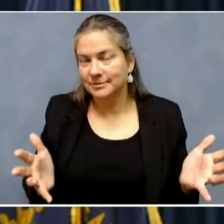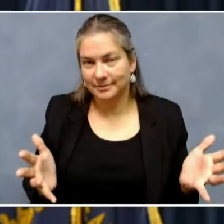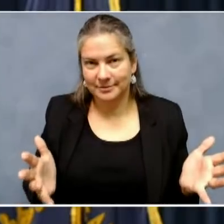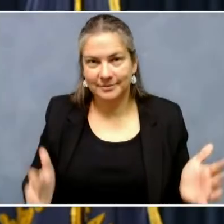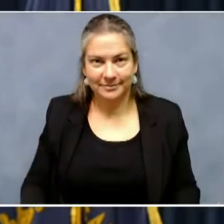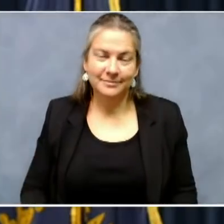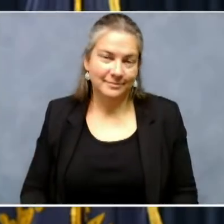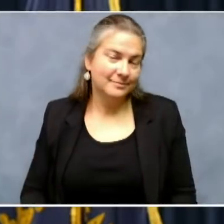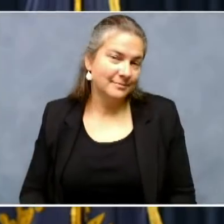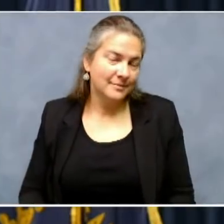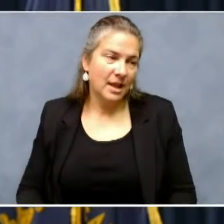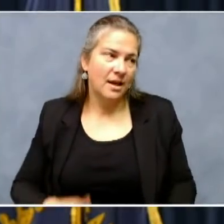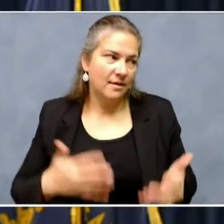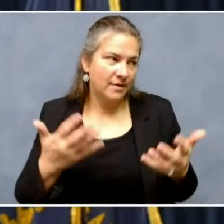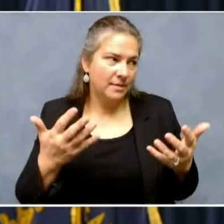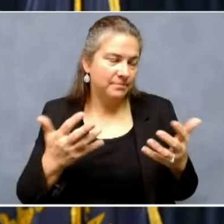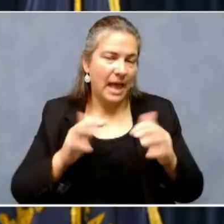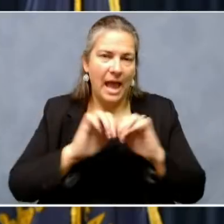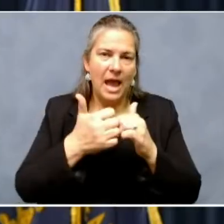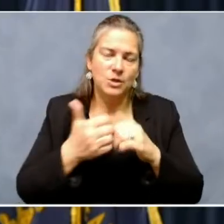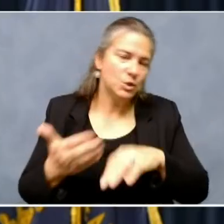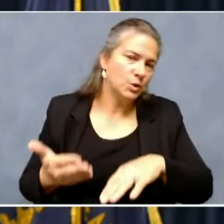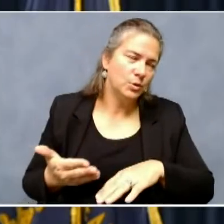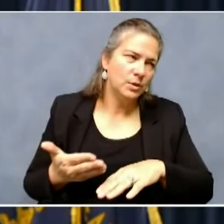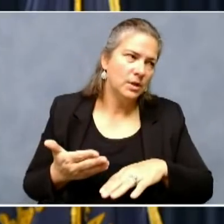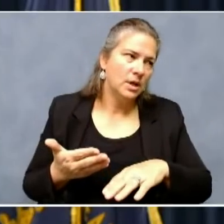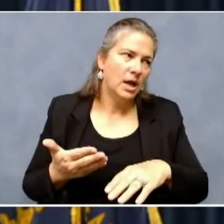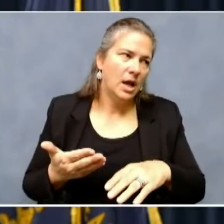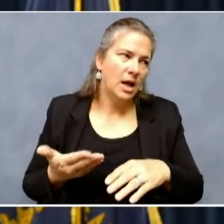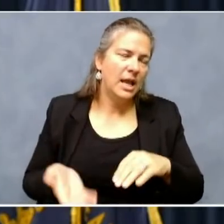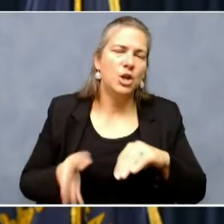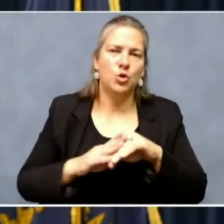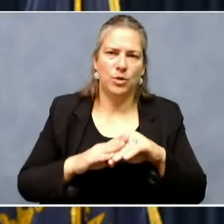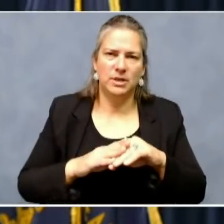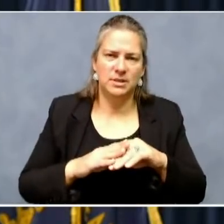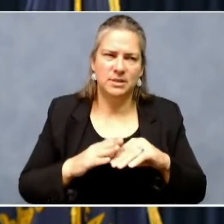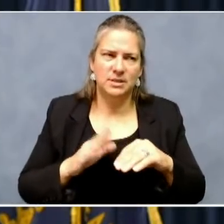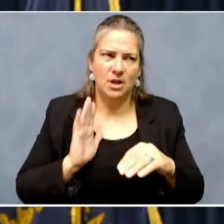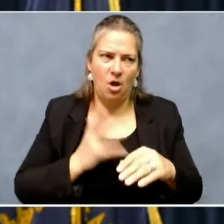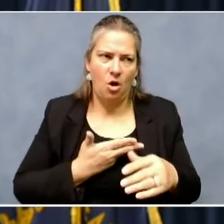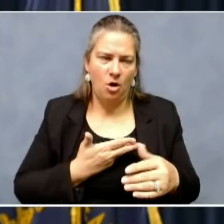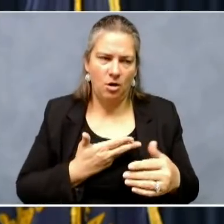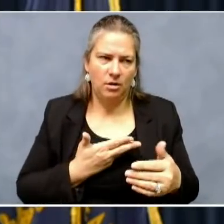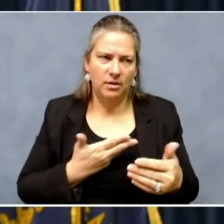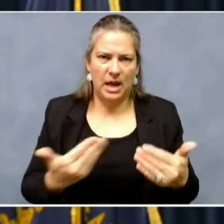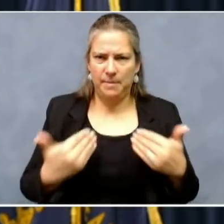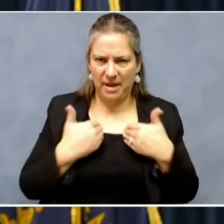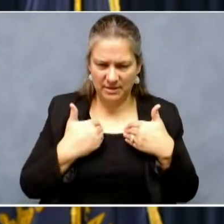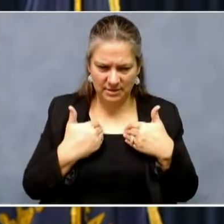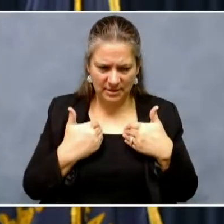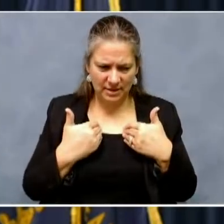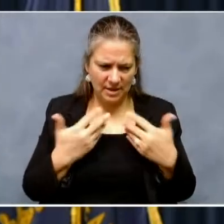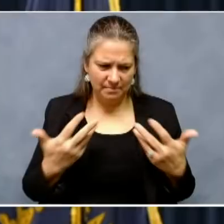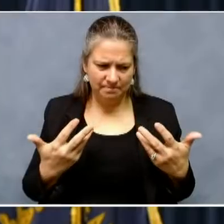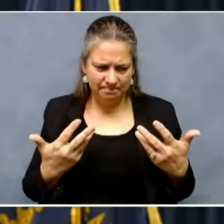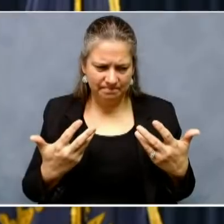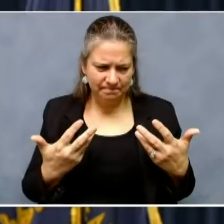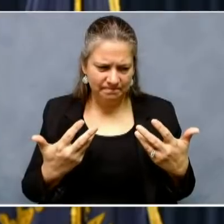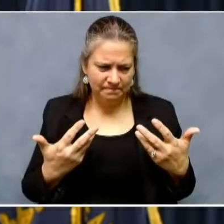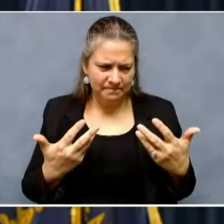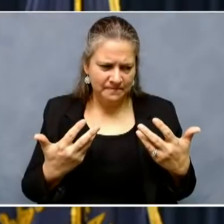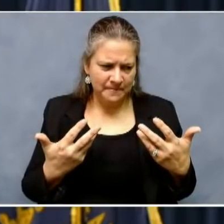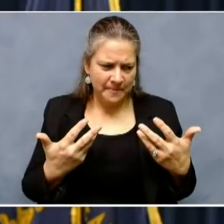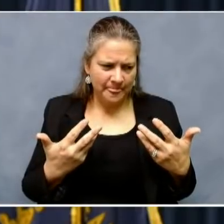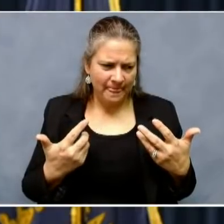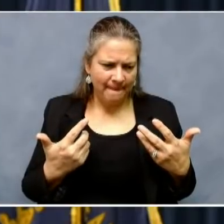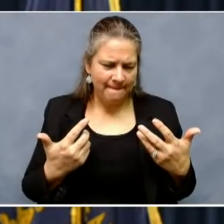about how to increase capacity. But the other thing that we will do is we'll get, and we do this regularly with the calls, all